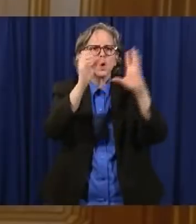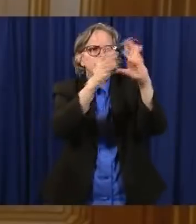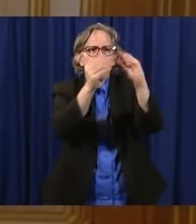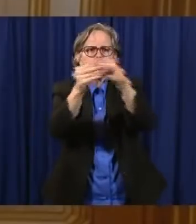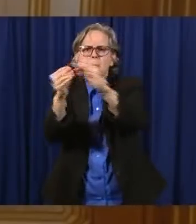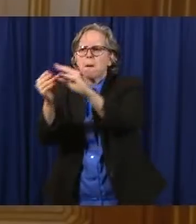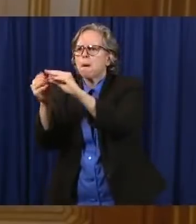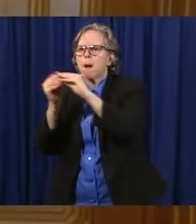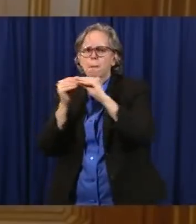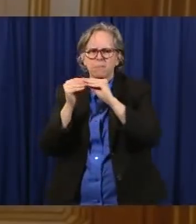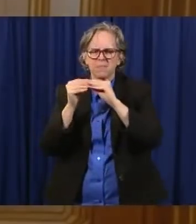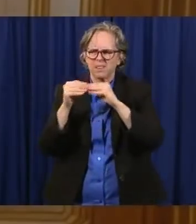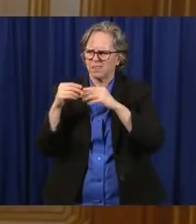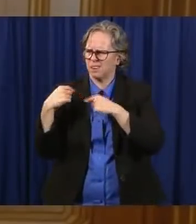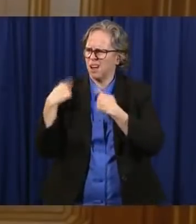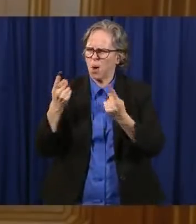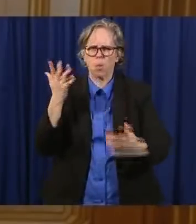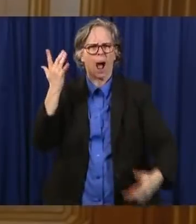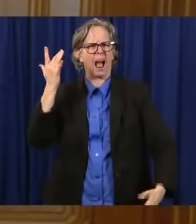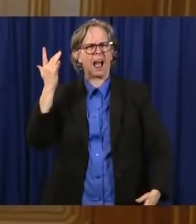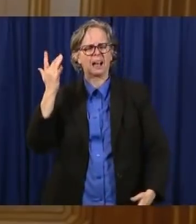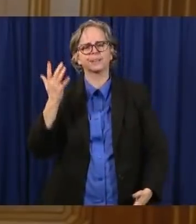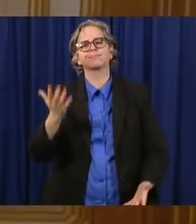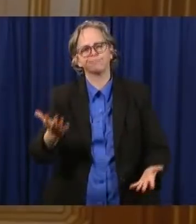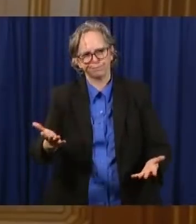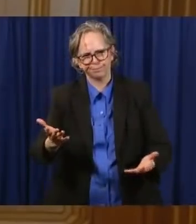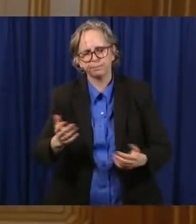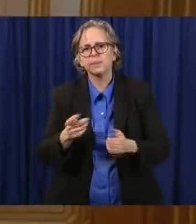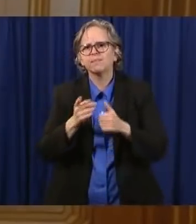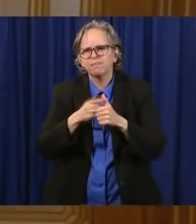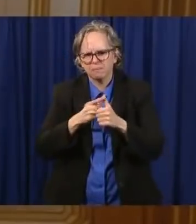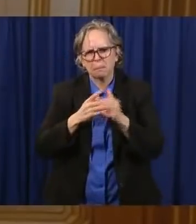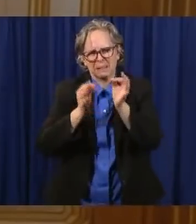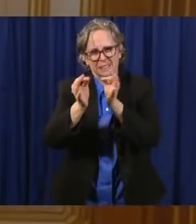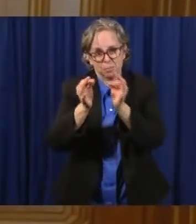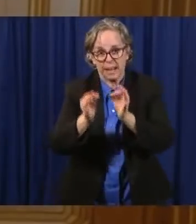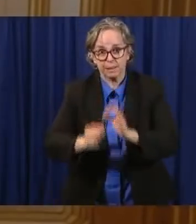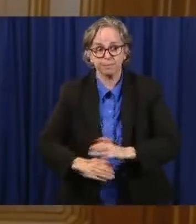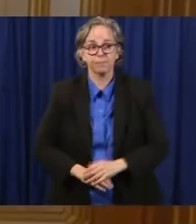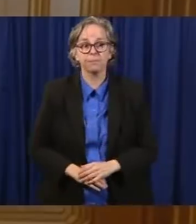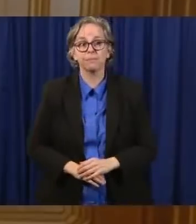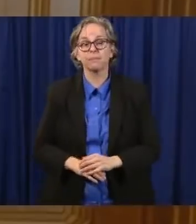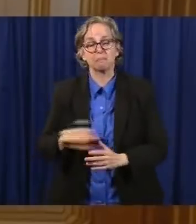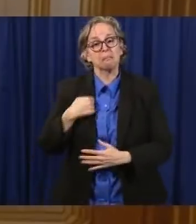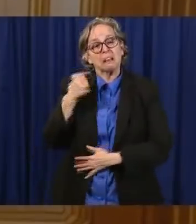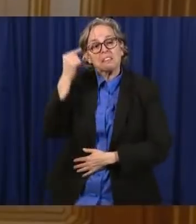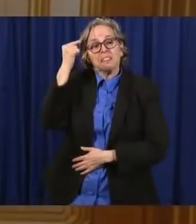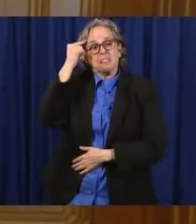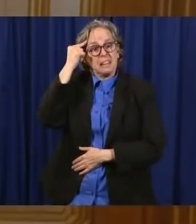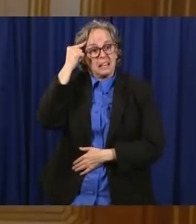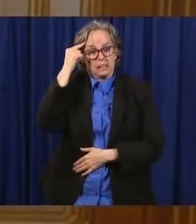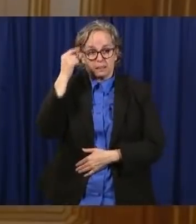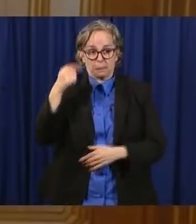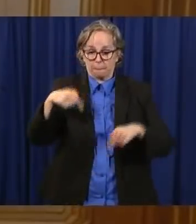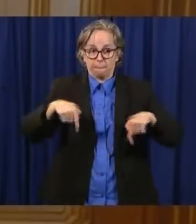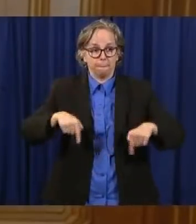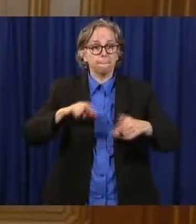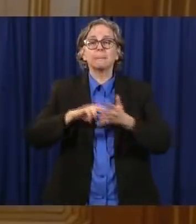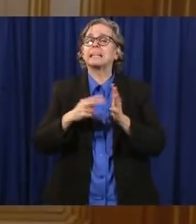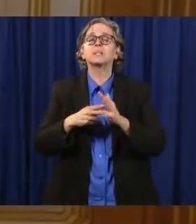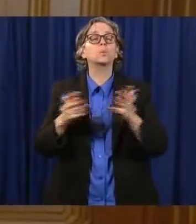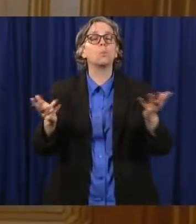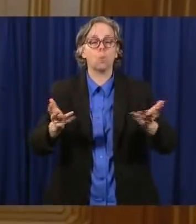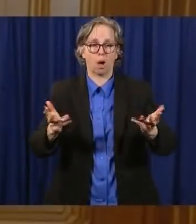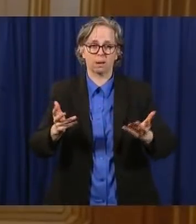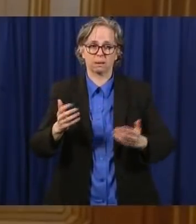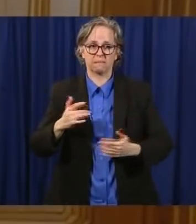of all, let me just kind of summarize what I think all this means. First of all, it's good